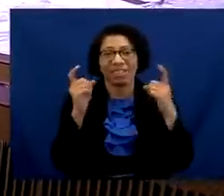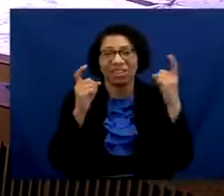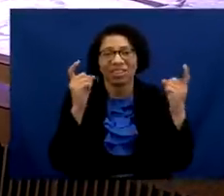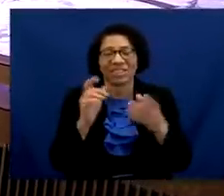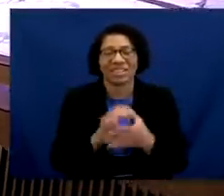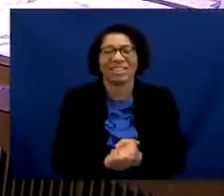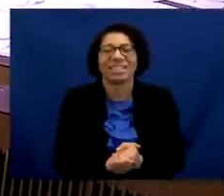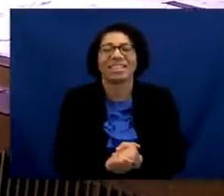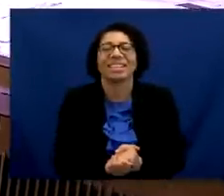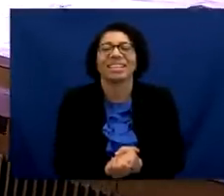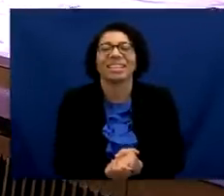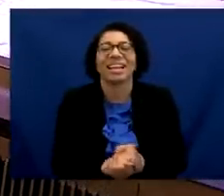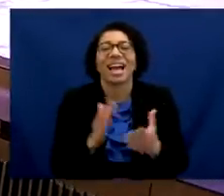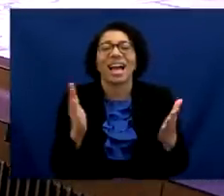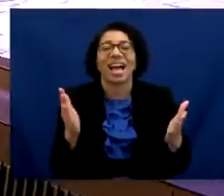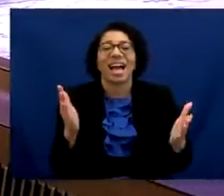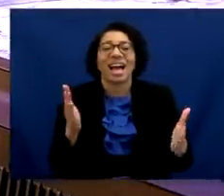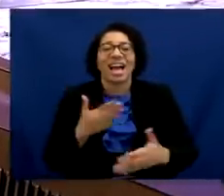people.